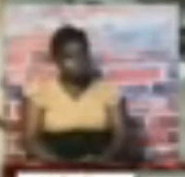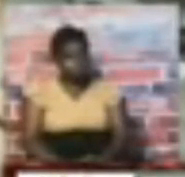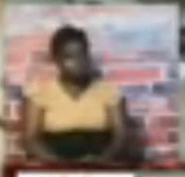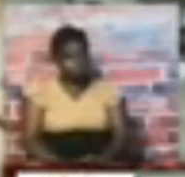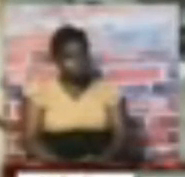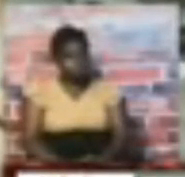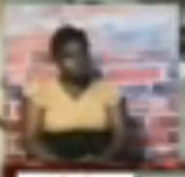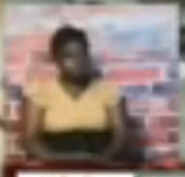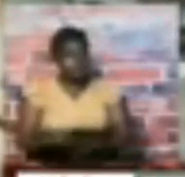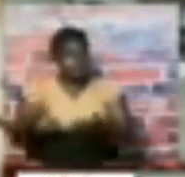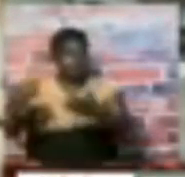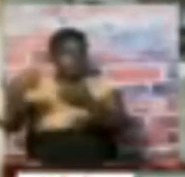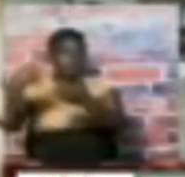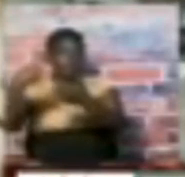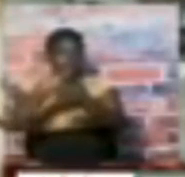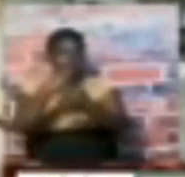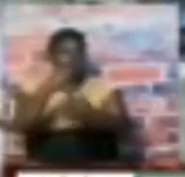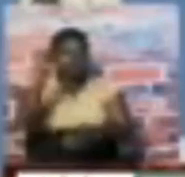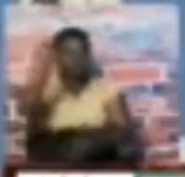Architect Stanley